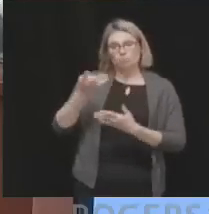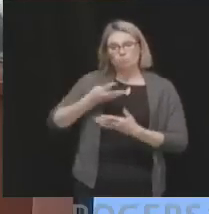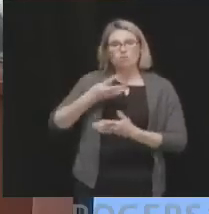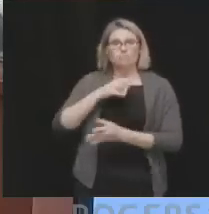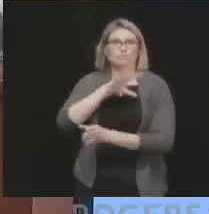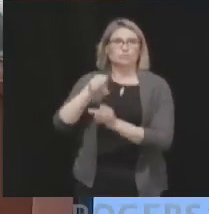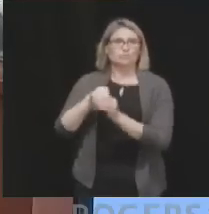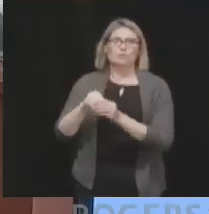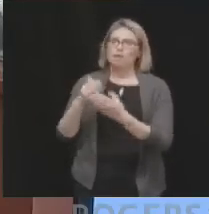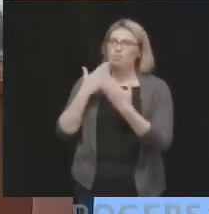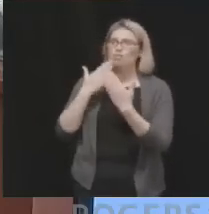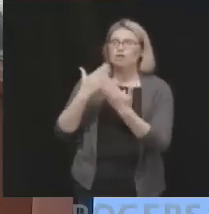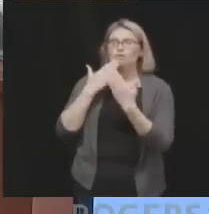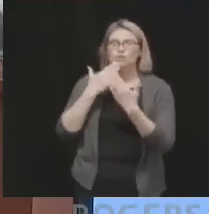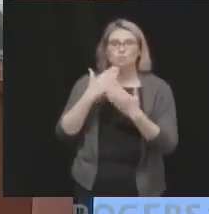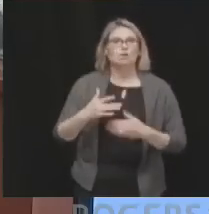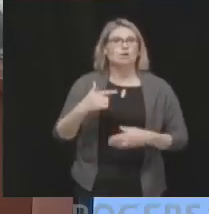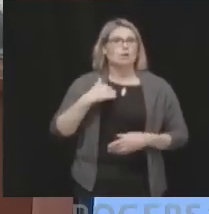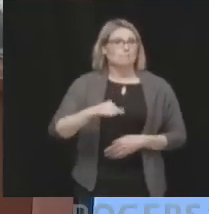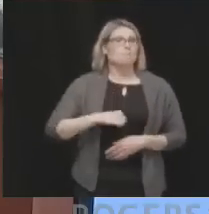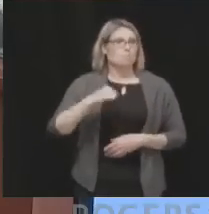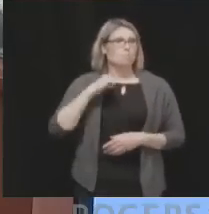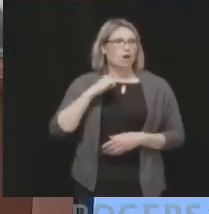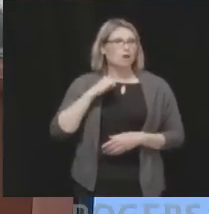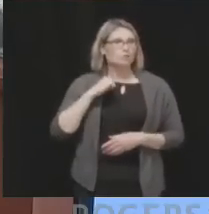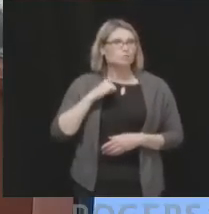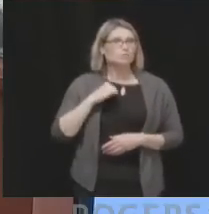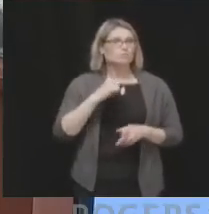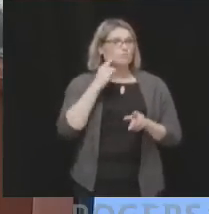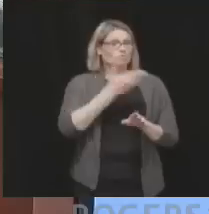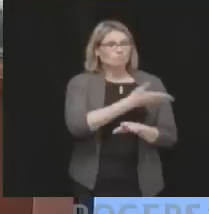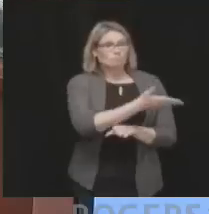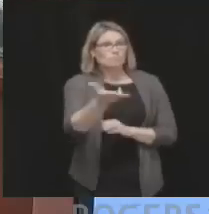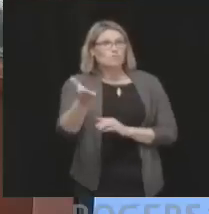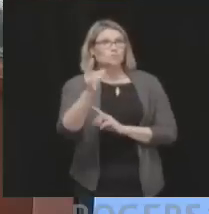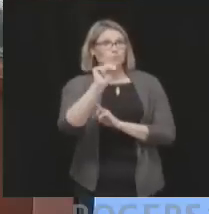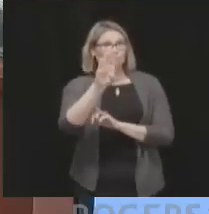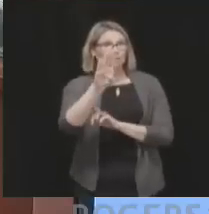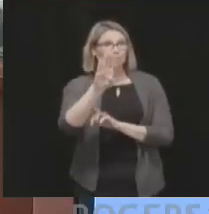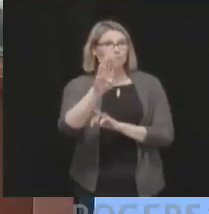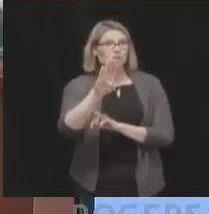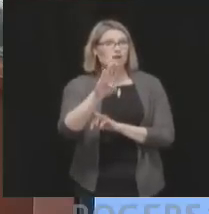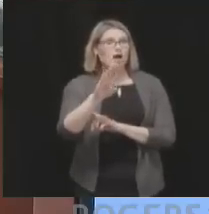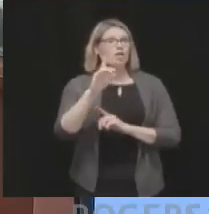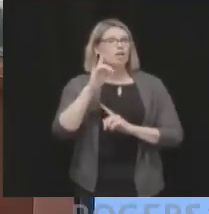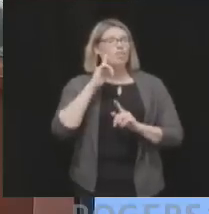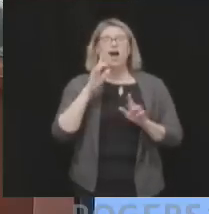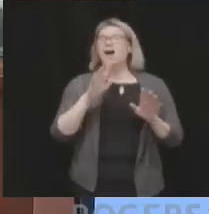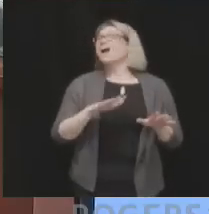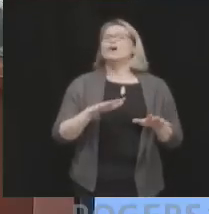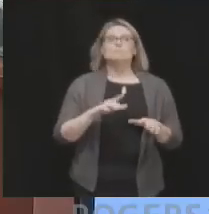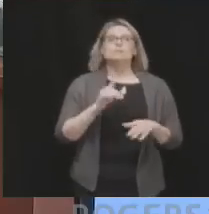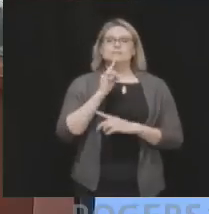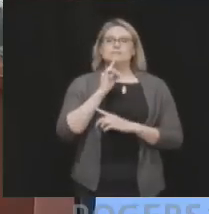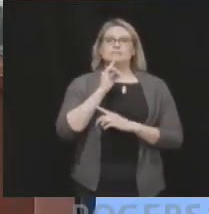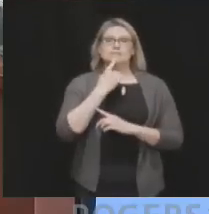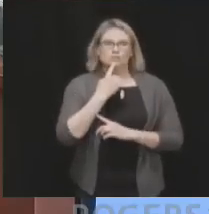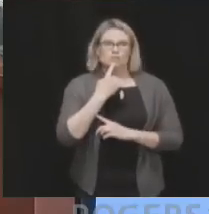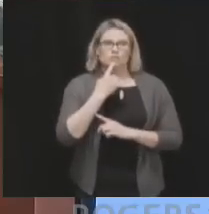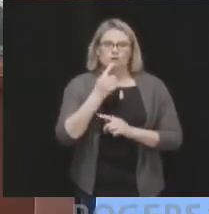last 6 weeks, government's been telling people to stay home. But those of you that work in healthcare, those of you